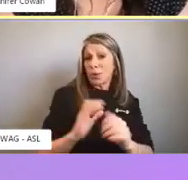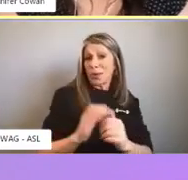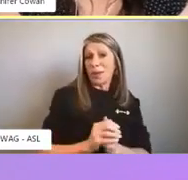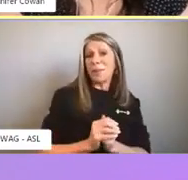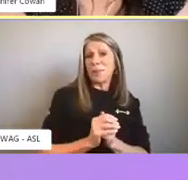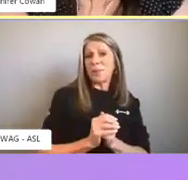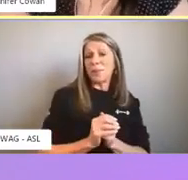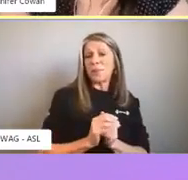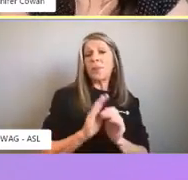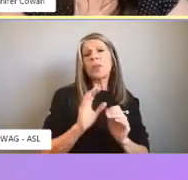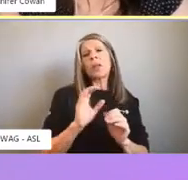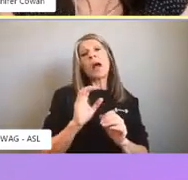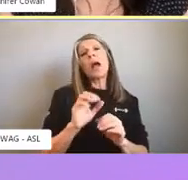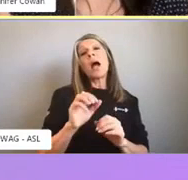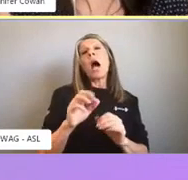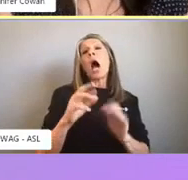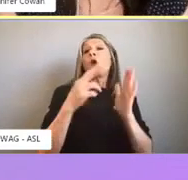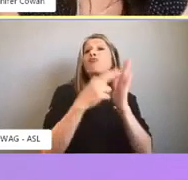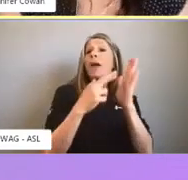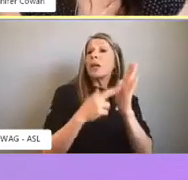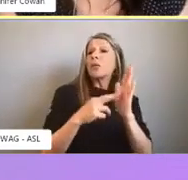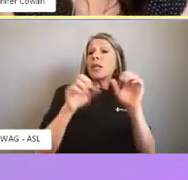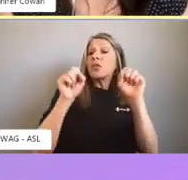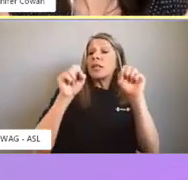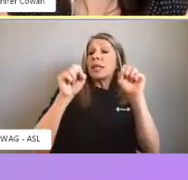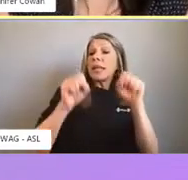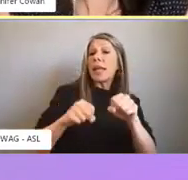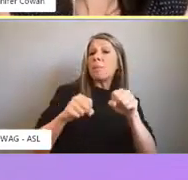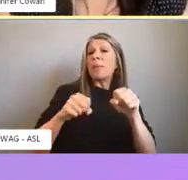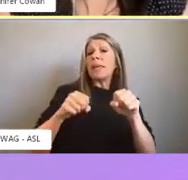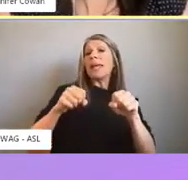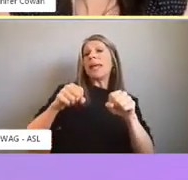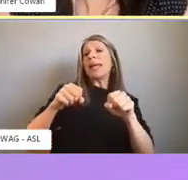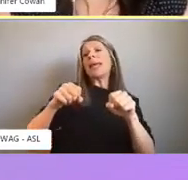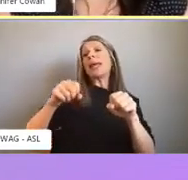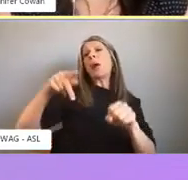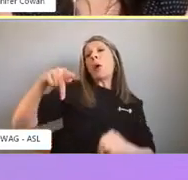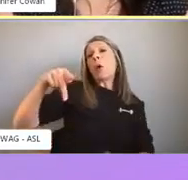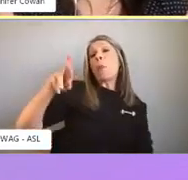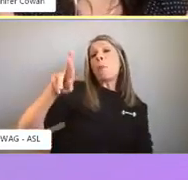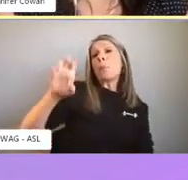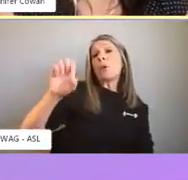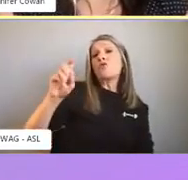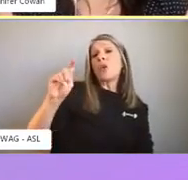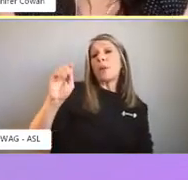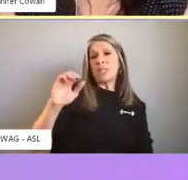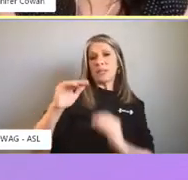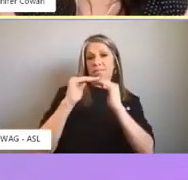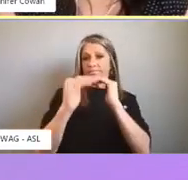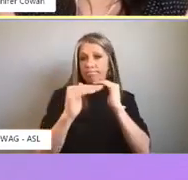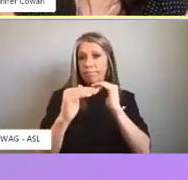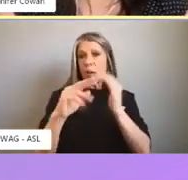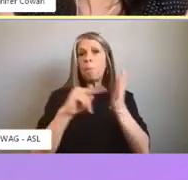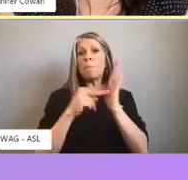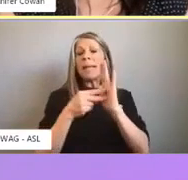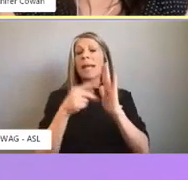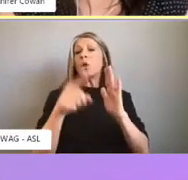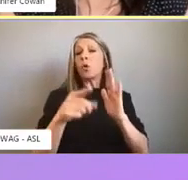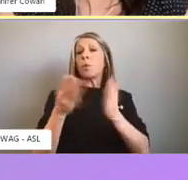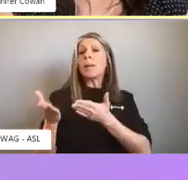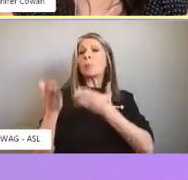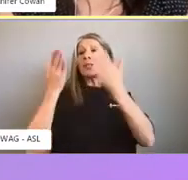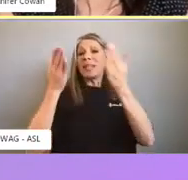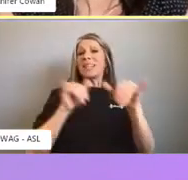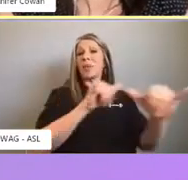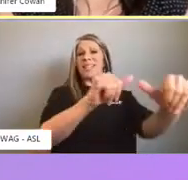And so on the other hand, a regulation can be prescriptive, meaning that there is less interpretation because you're being presented with a